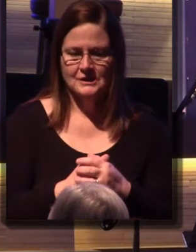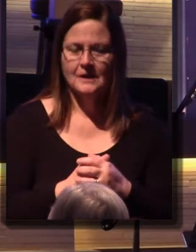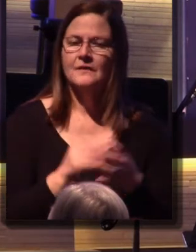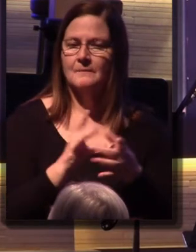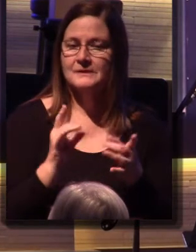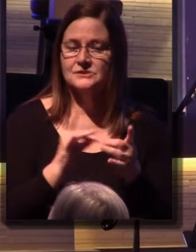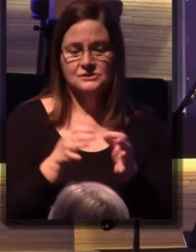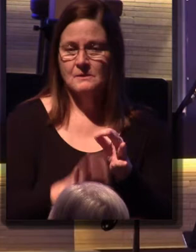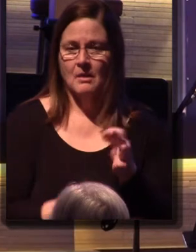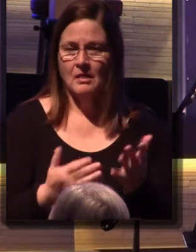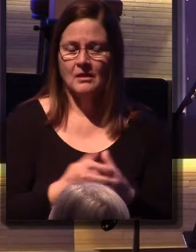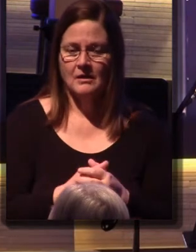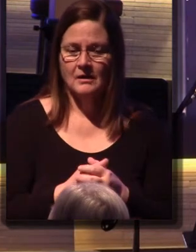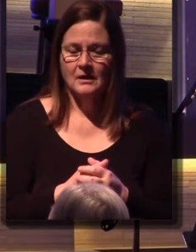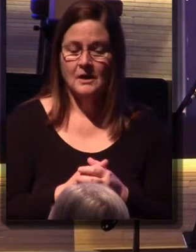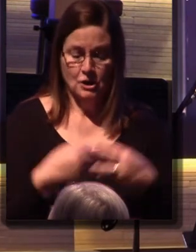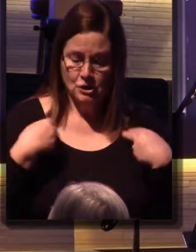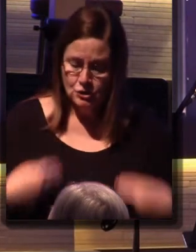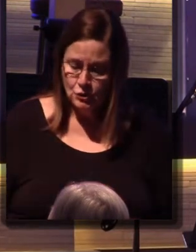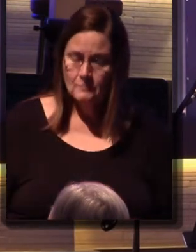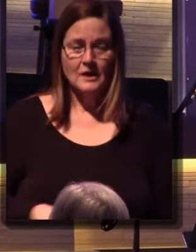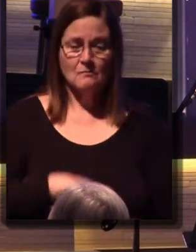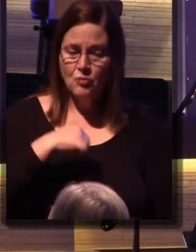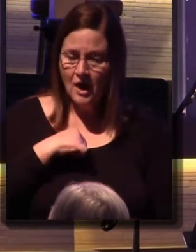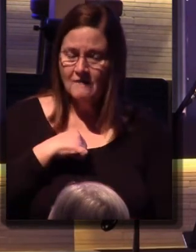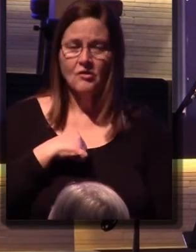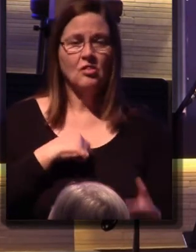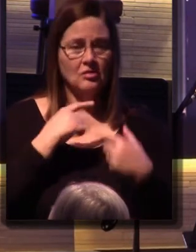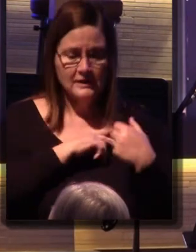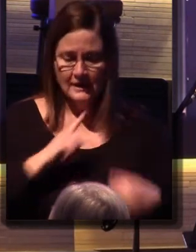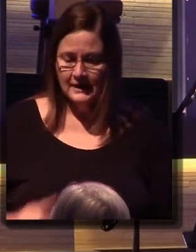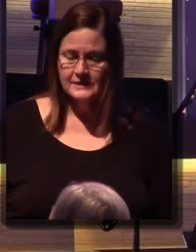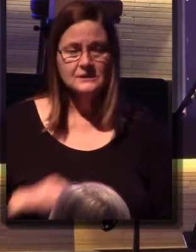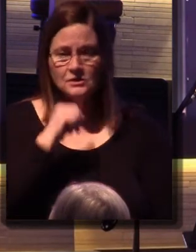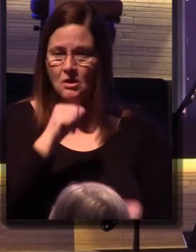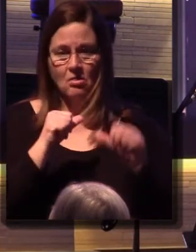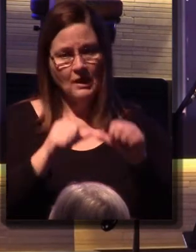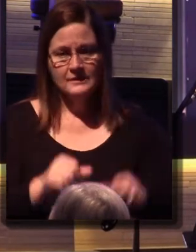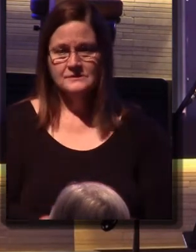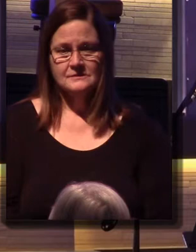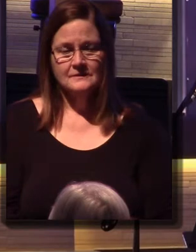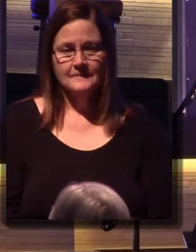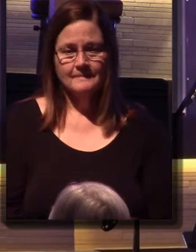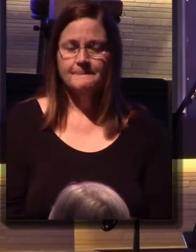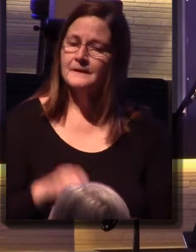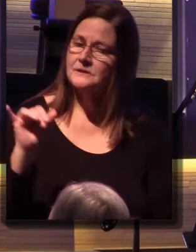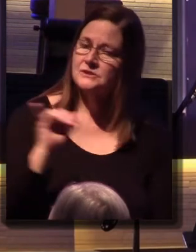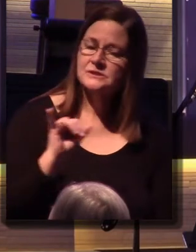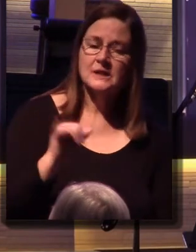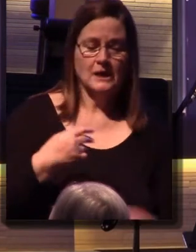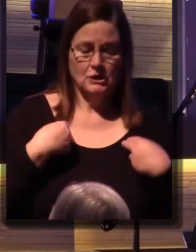the message. The message is a very simple message, is that human prideful kings don't